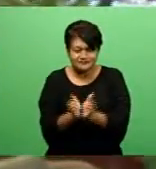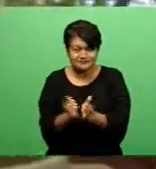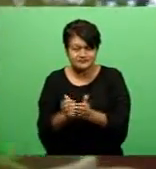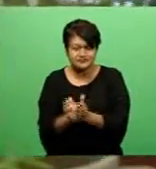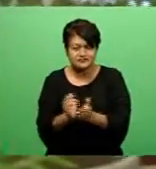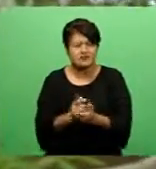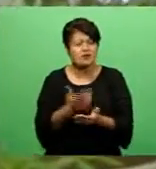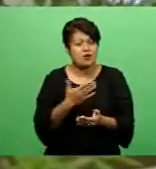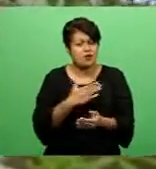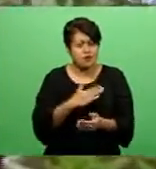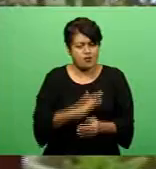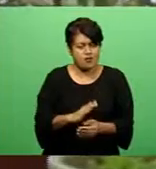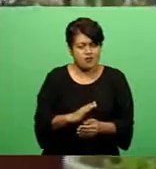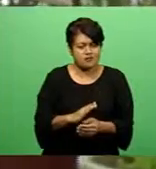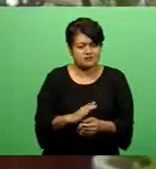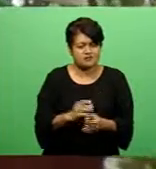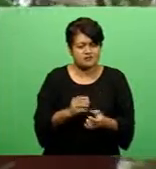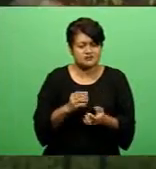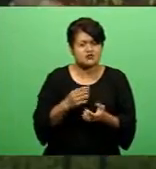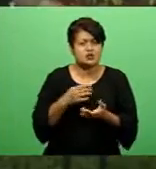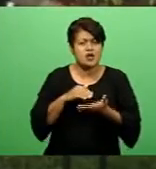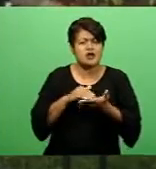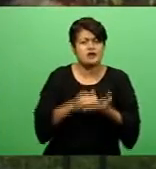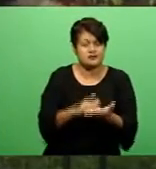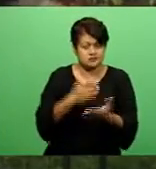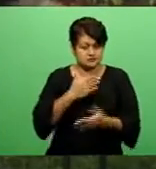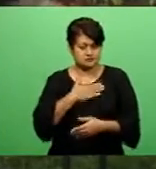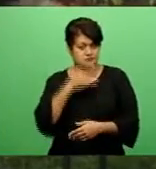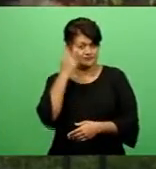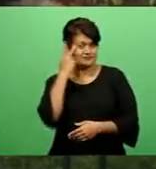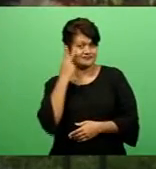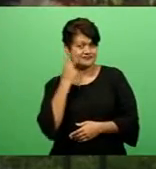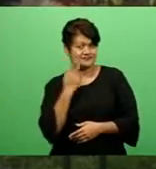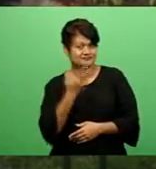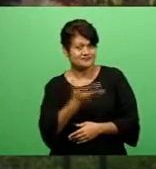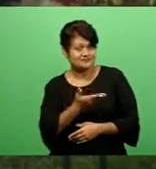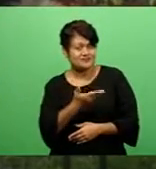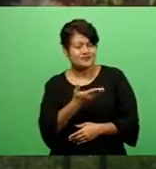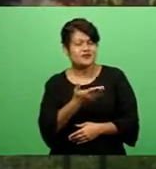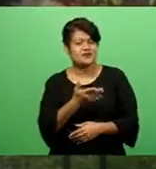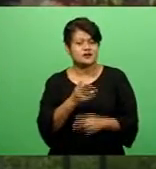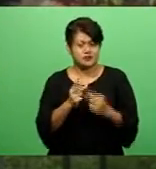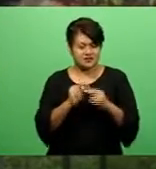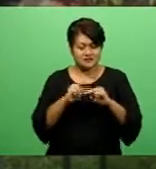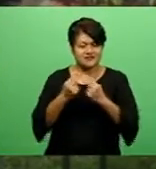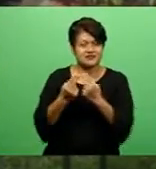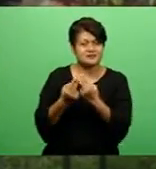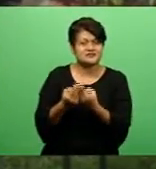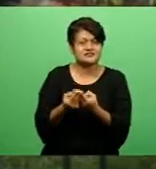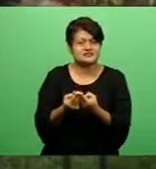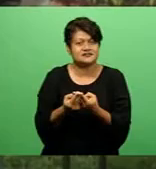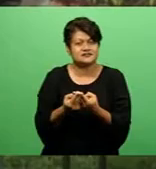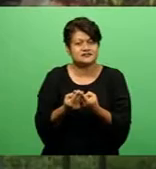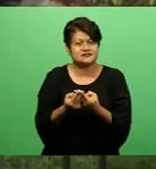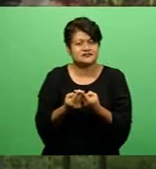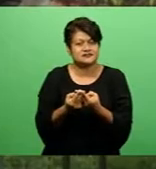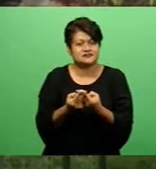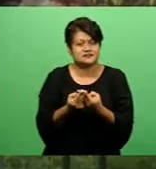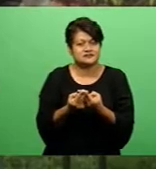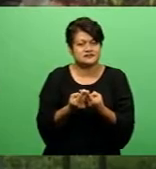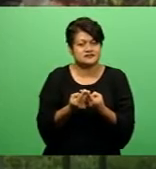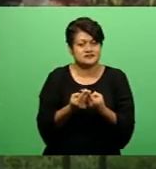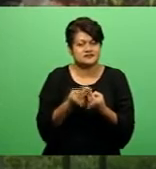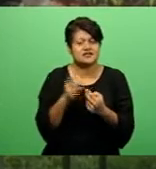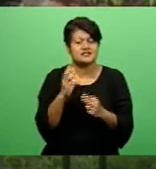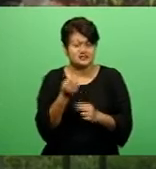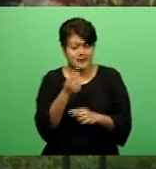welfare of her family. To help my parents feed my family. I have 17 people in my